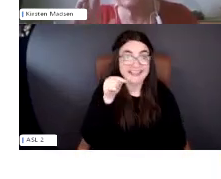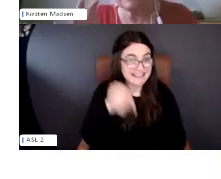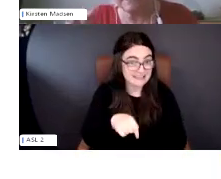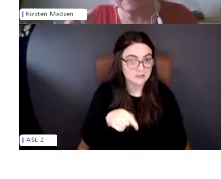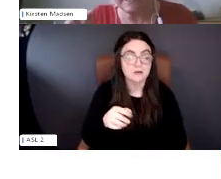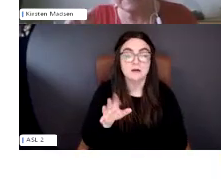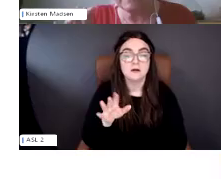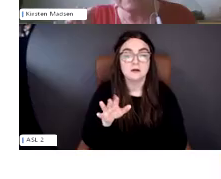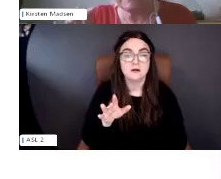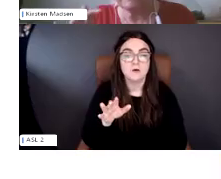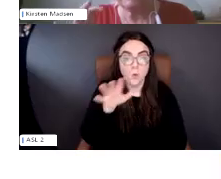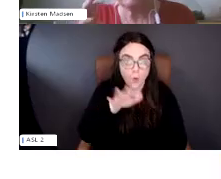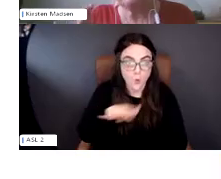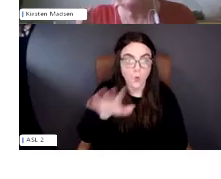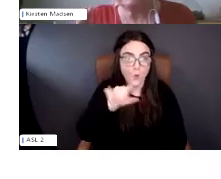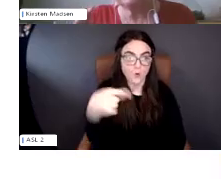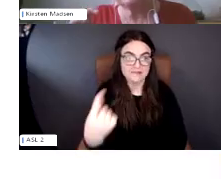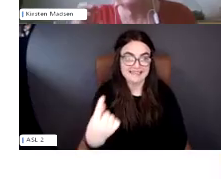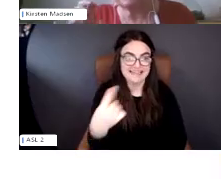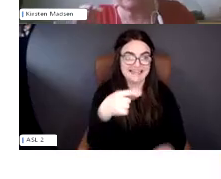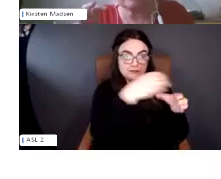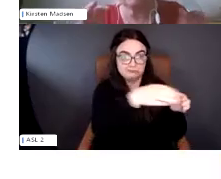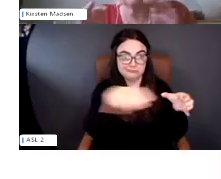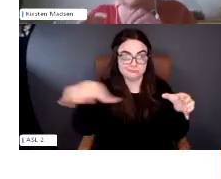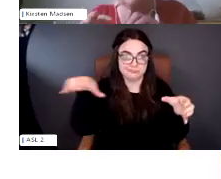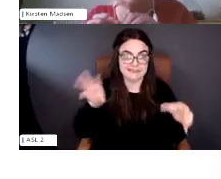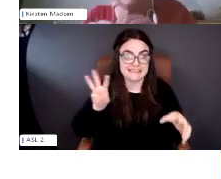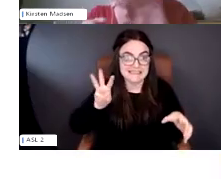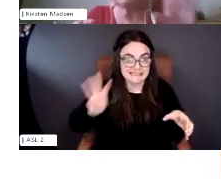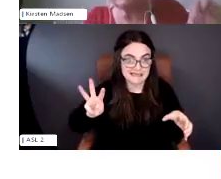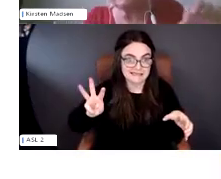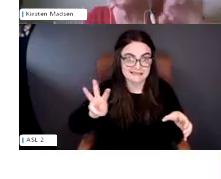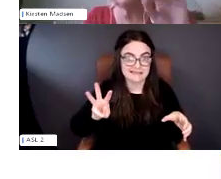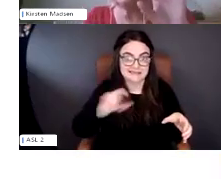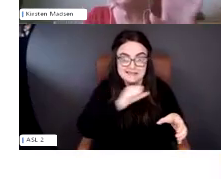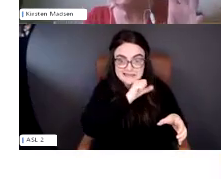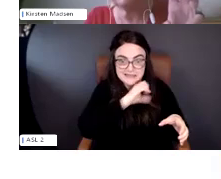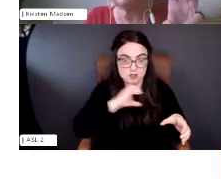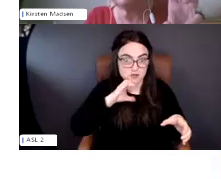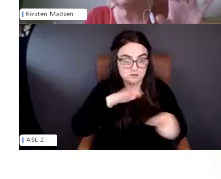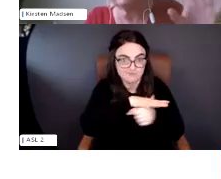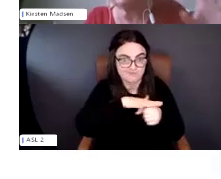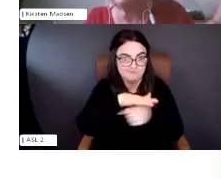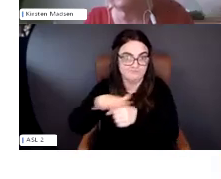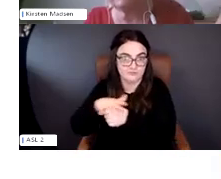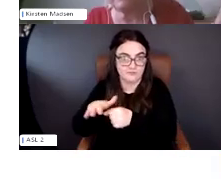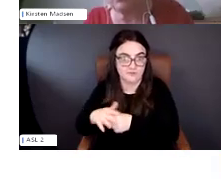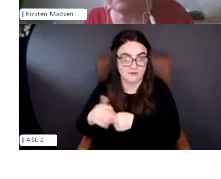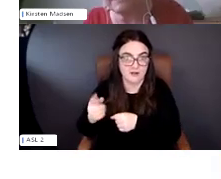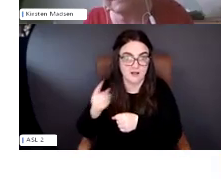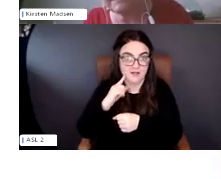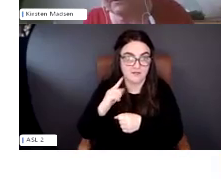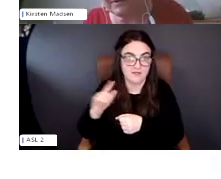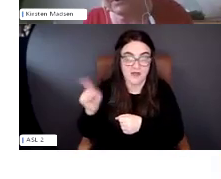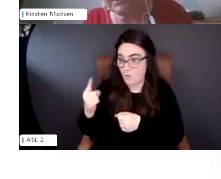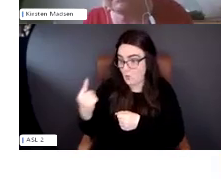those 6 sites. In fact, so we excluded the original surveys from that one